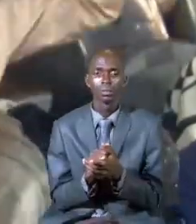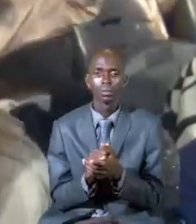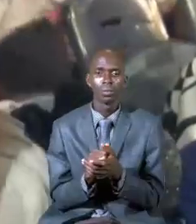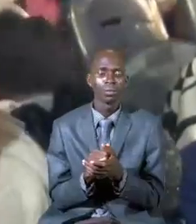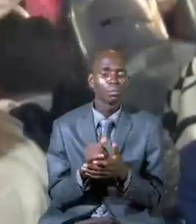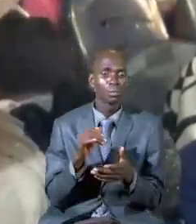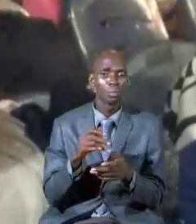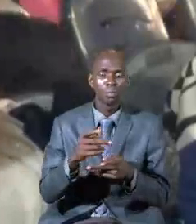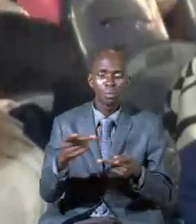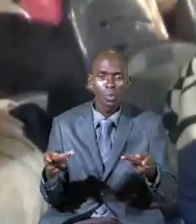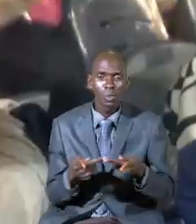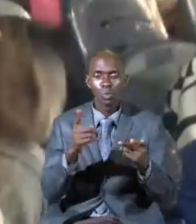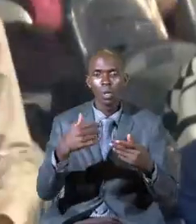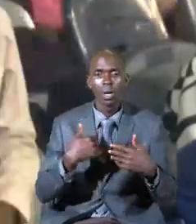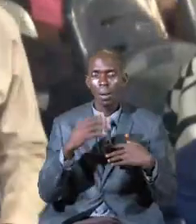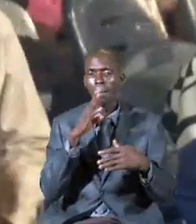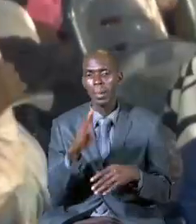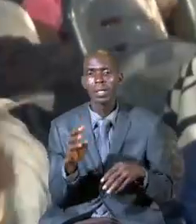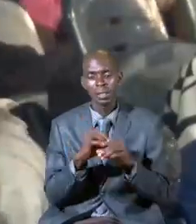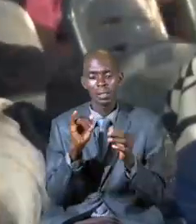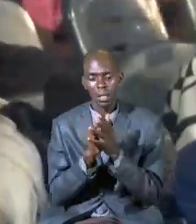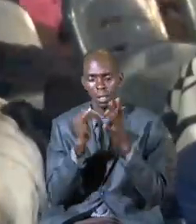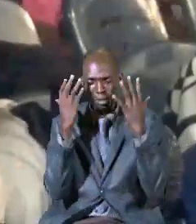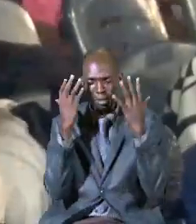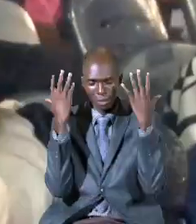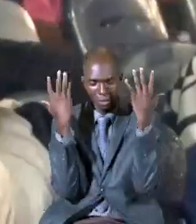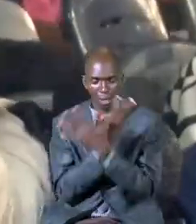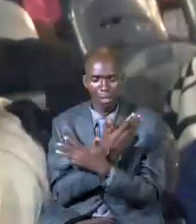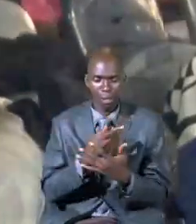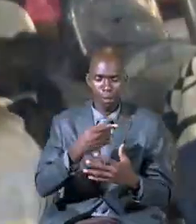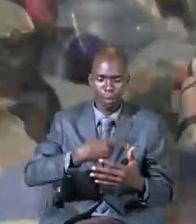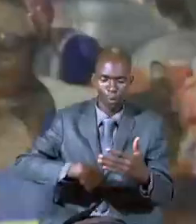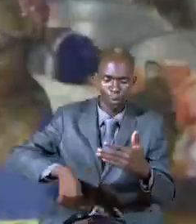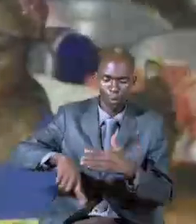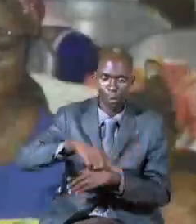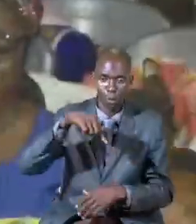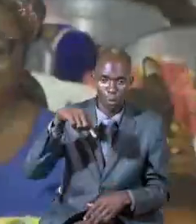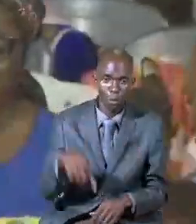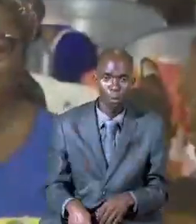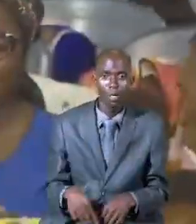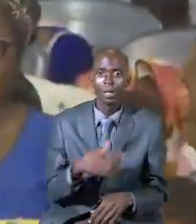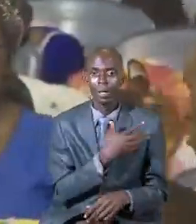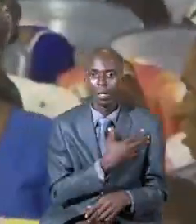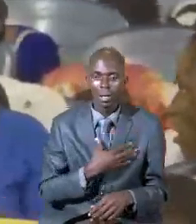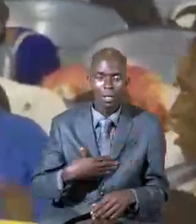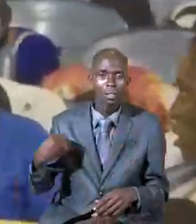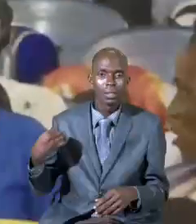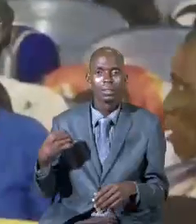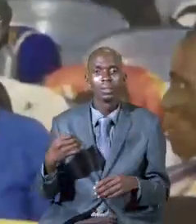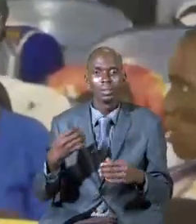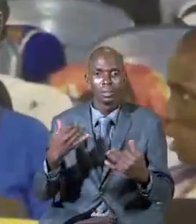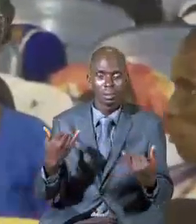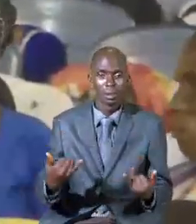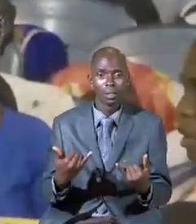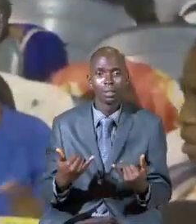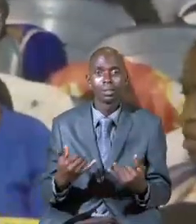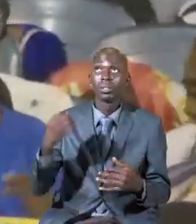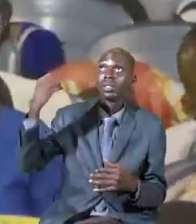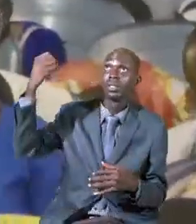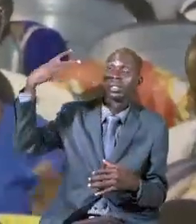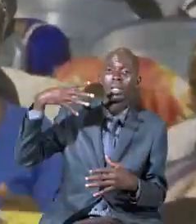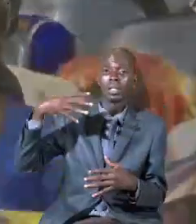dark region, that dark dungeon, you are coming out, you are coming out, and light will blare before you,